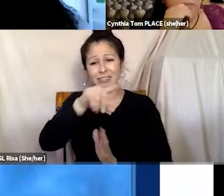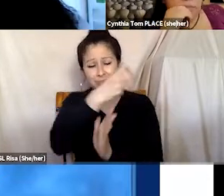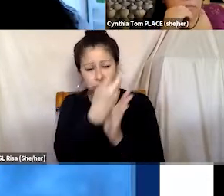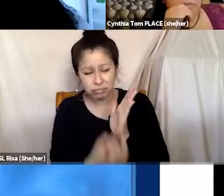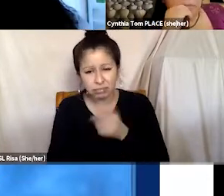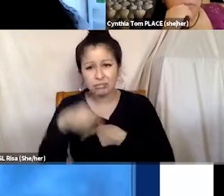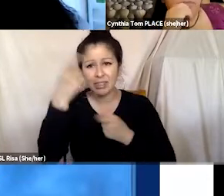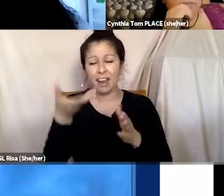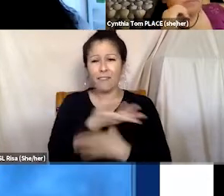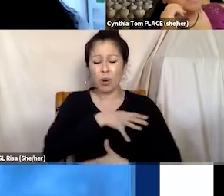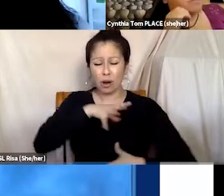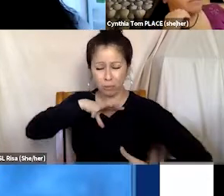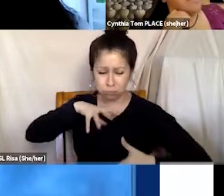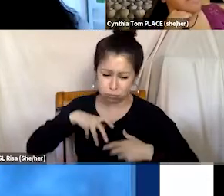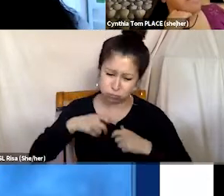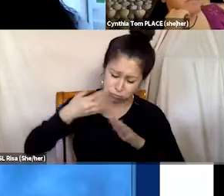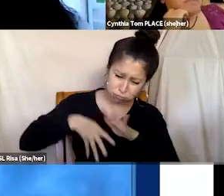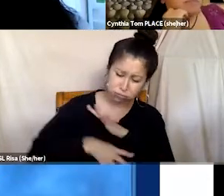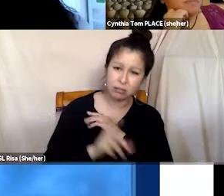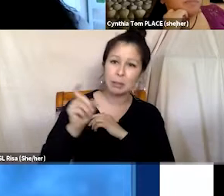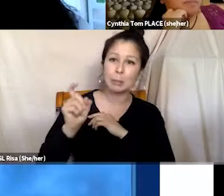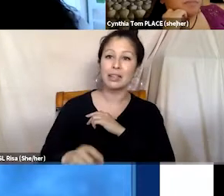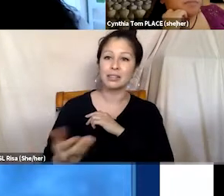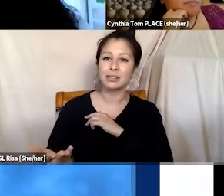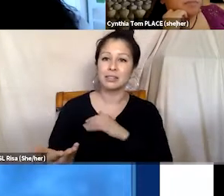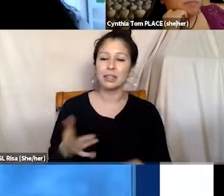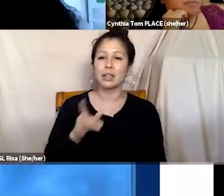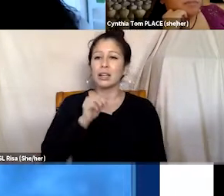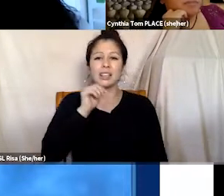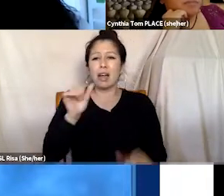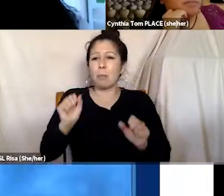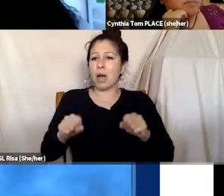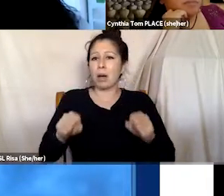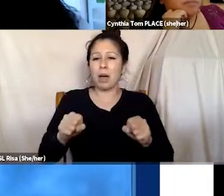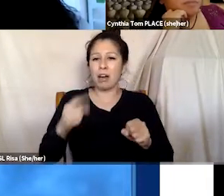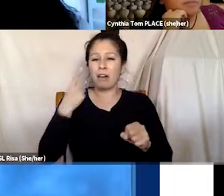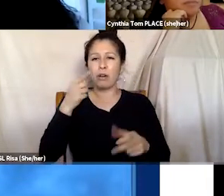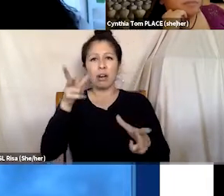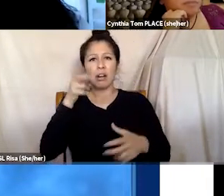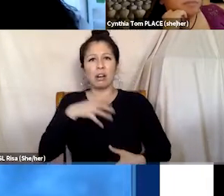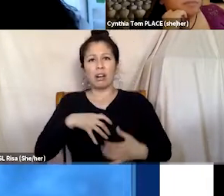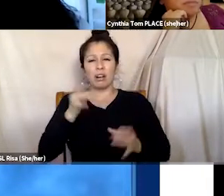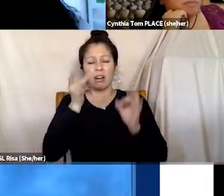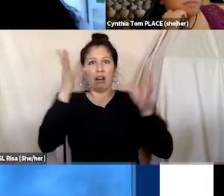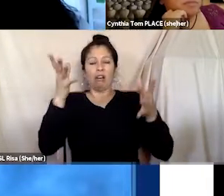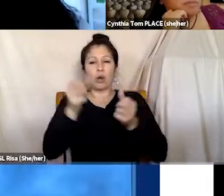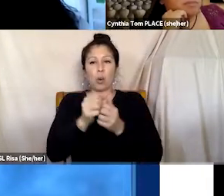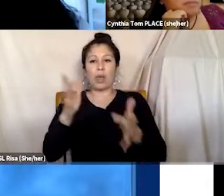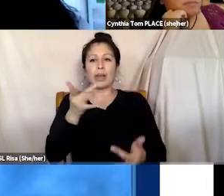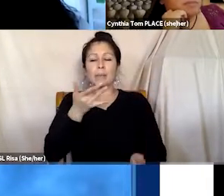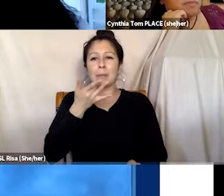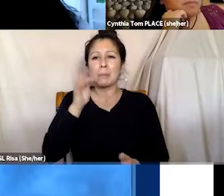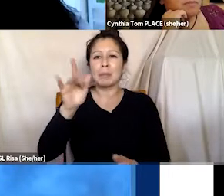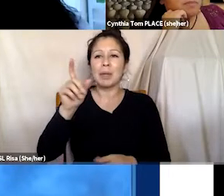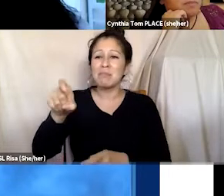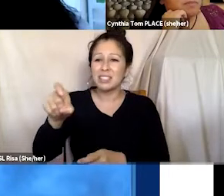the full weight of grief to pass through our hearts. It is not possible to digest atrocity without tasting it